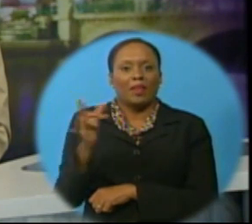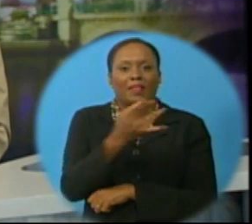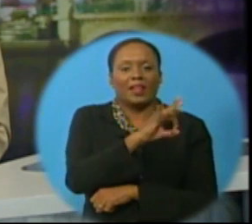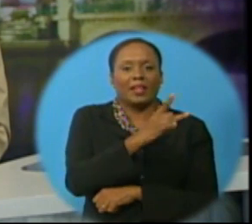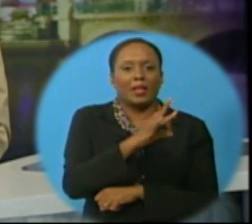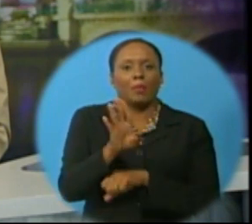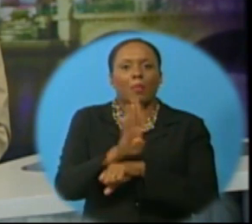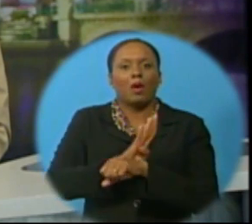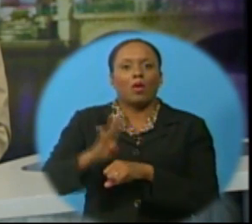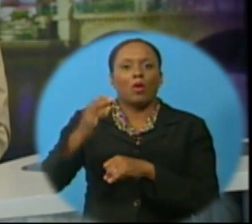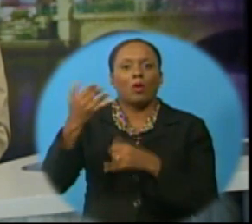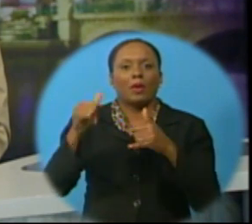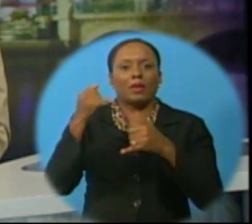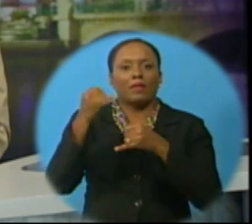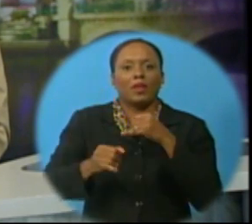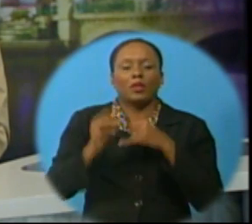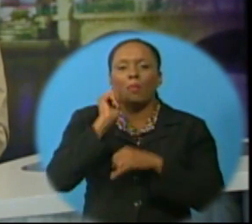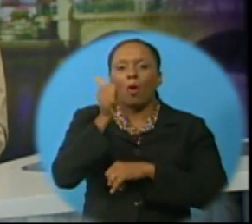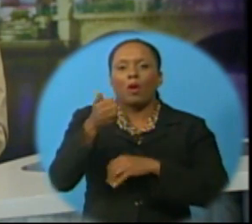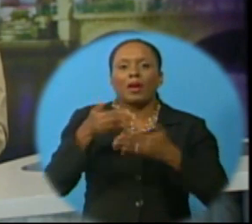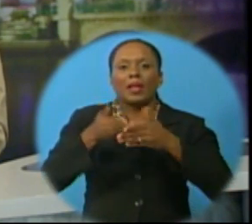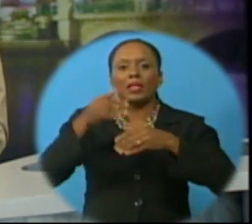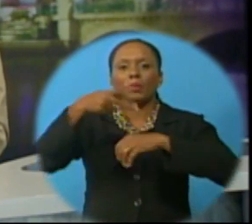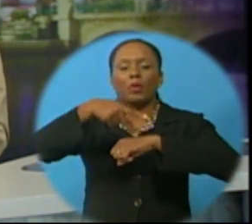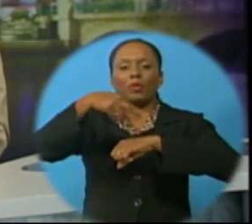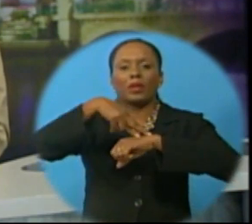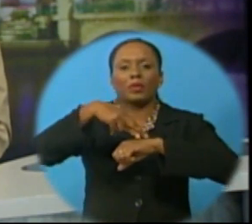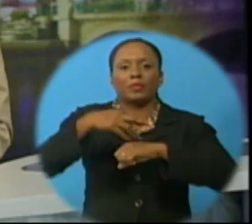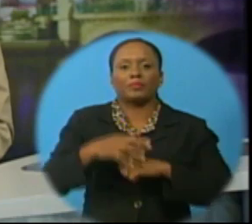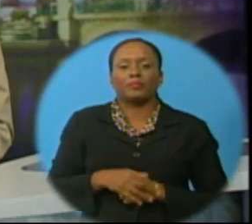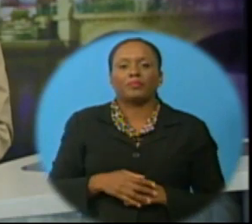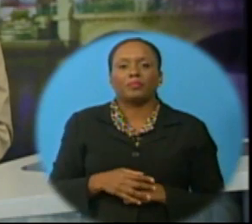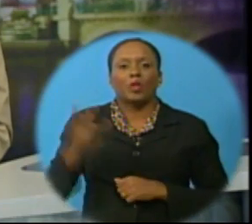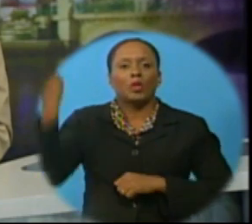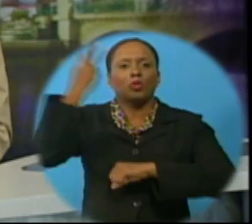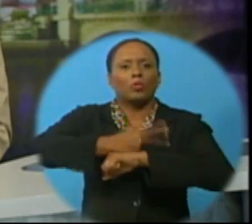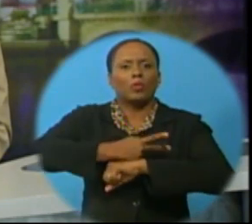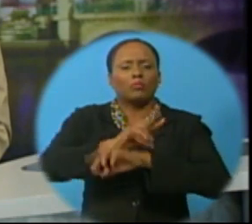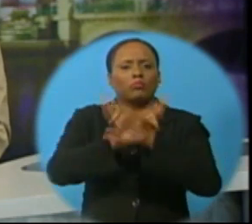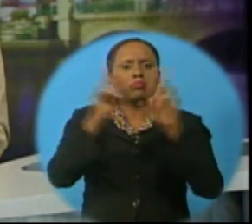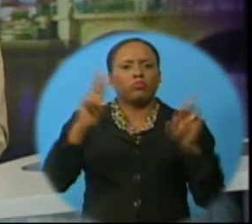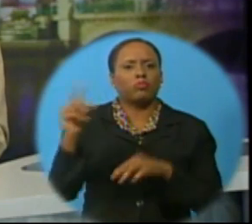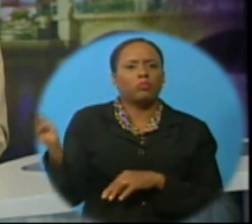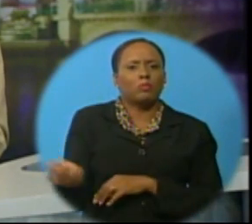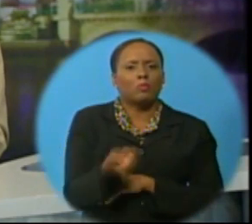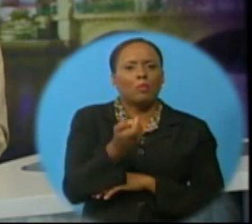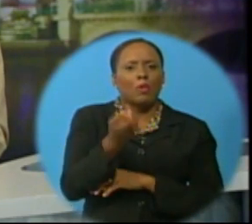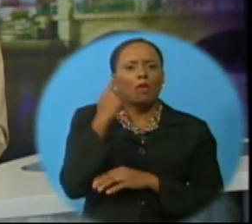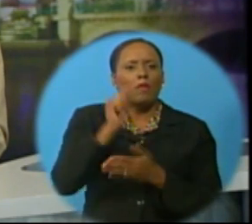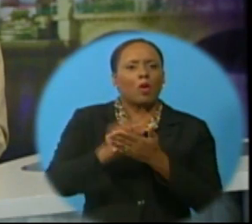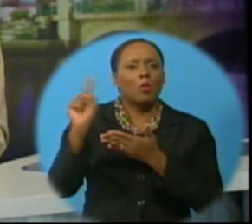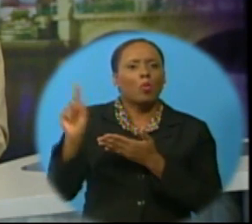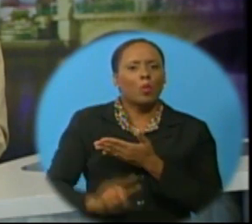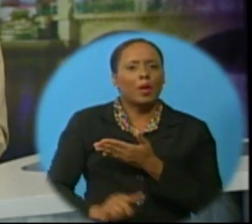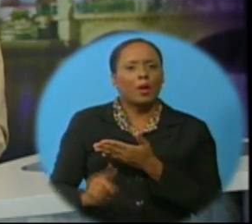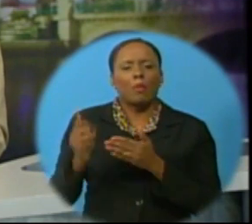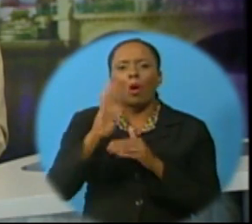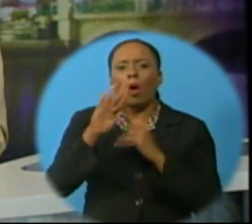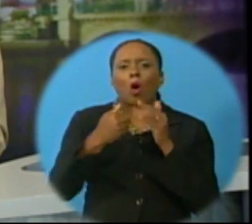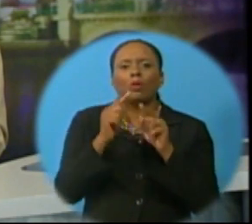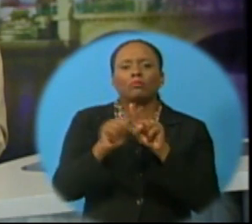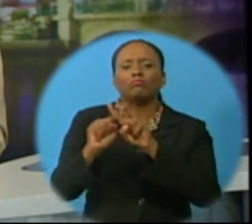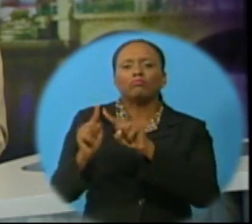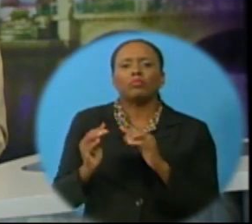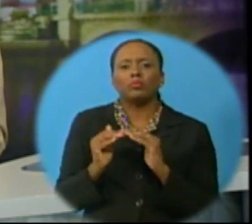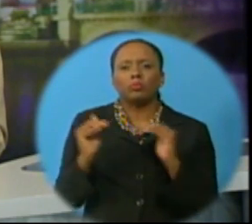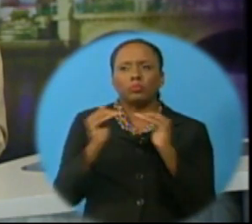final round-robin match tomorrow against Puerto Rico. The 2 days of golf set for the Durance course this weekend will